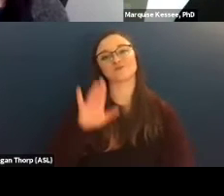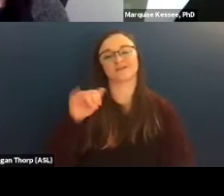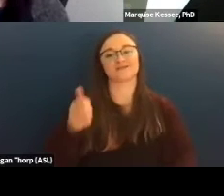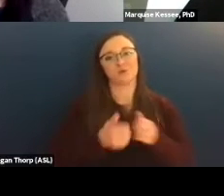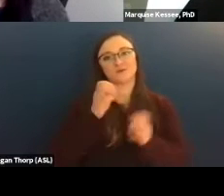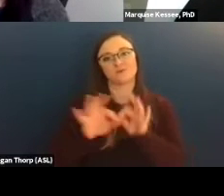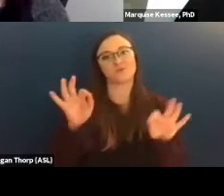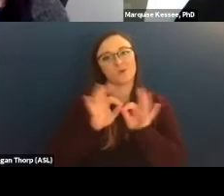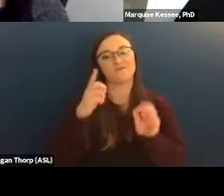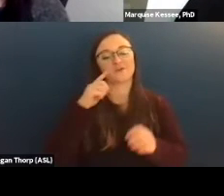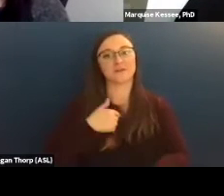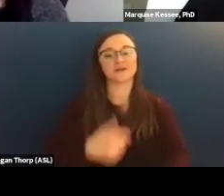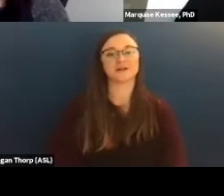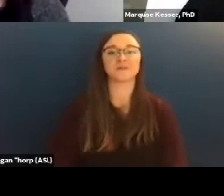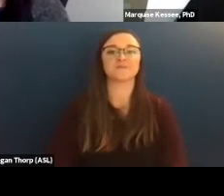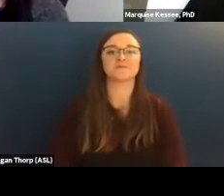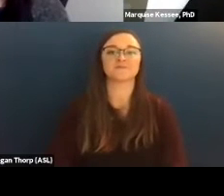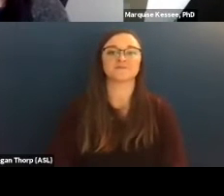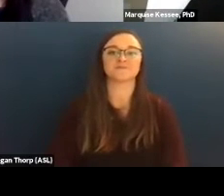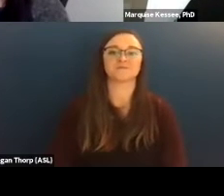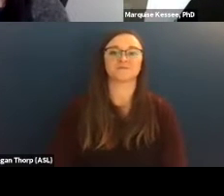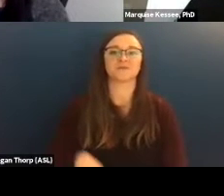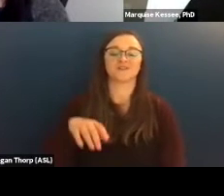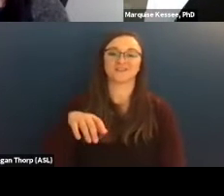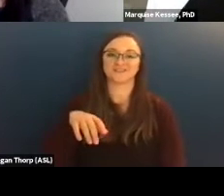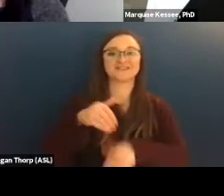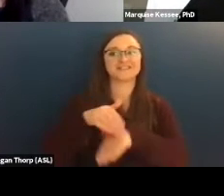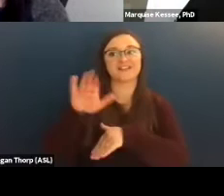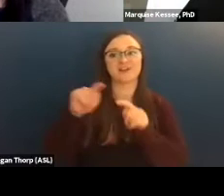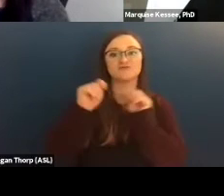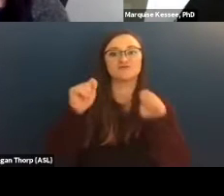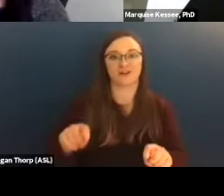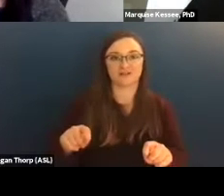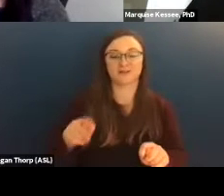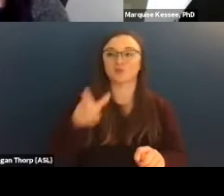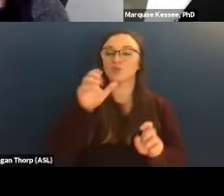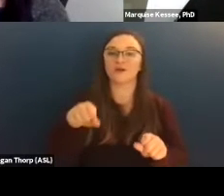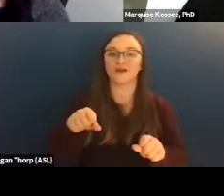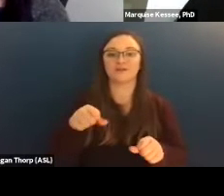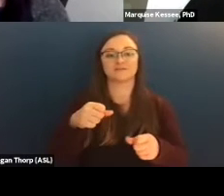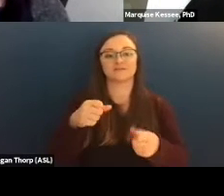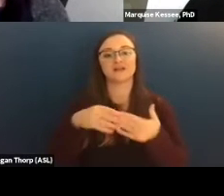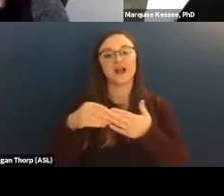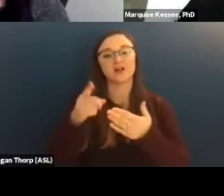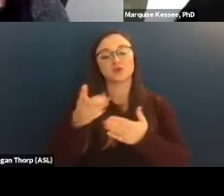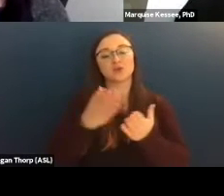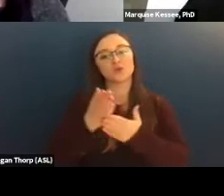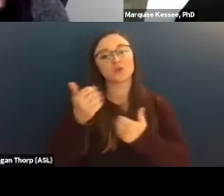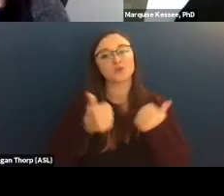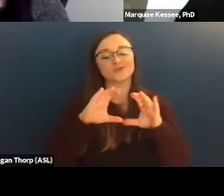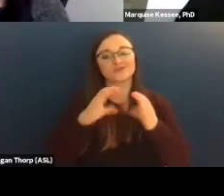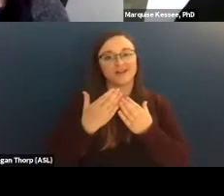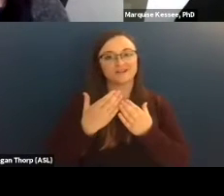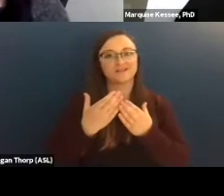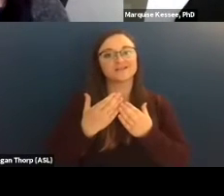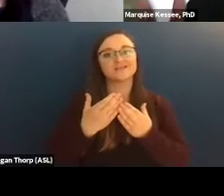Getting that transcript in someone's hands that can talk you through which classes of